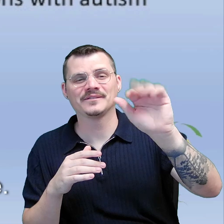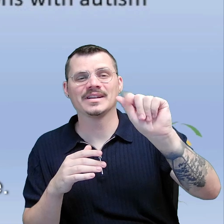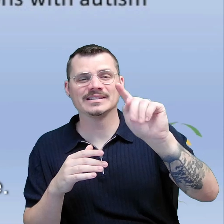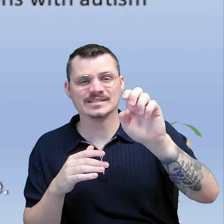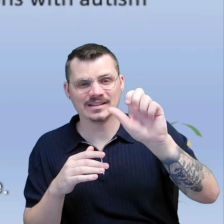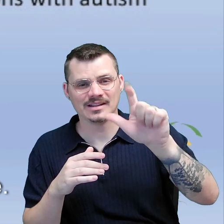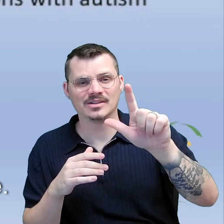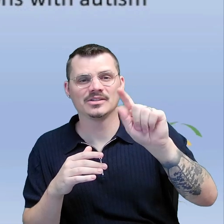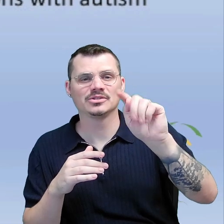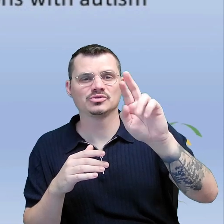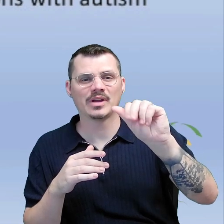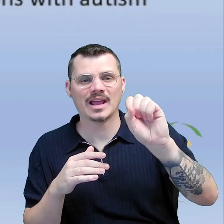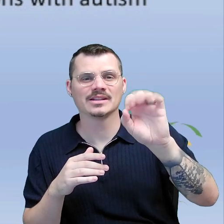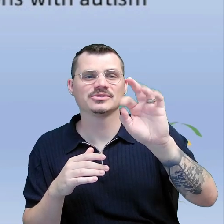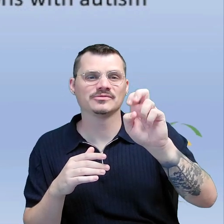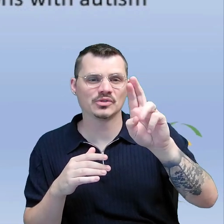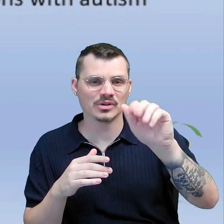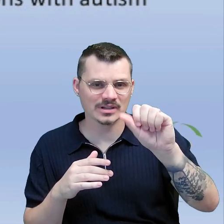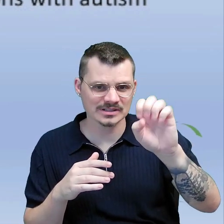sulfatyltransferase enzyme.